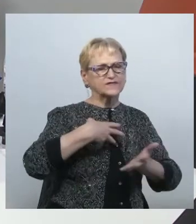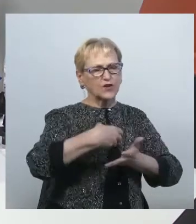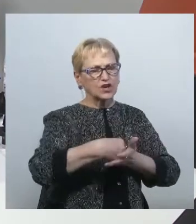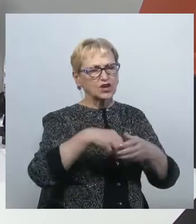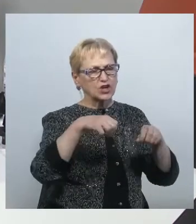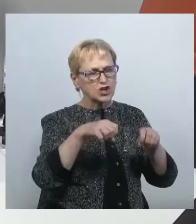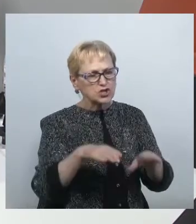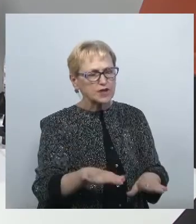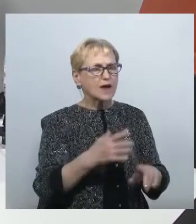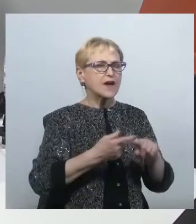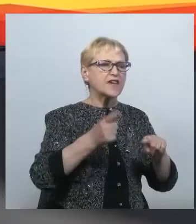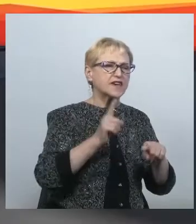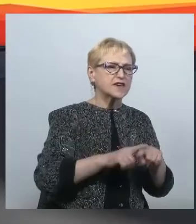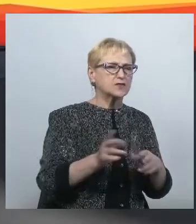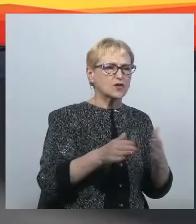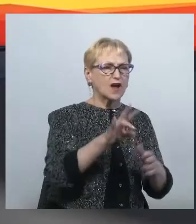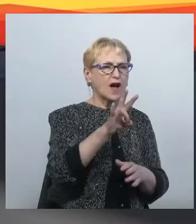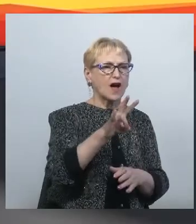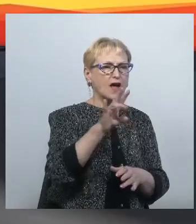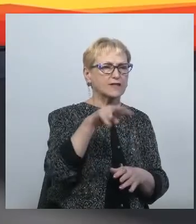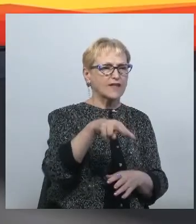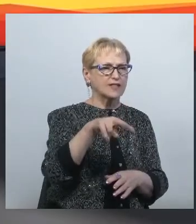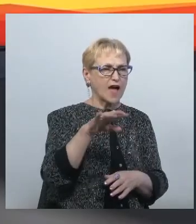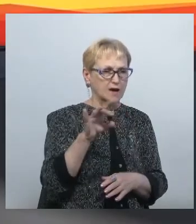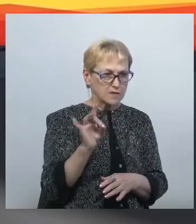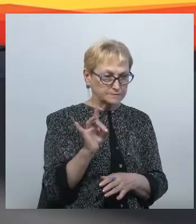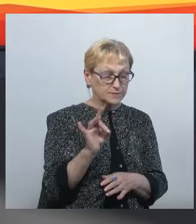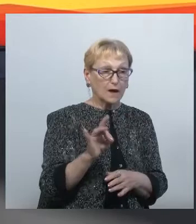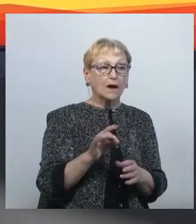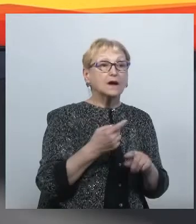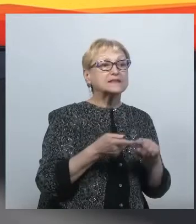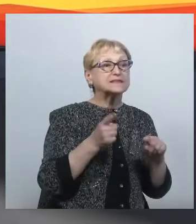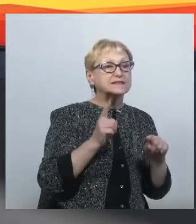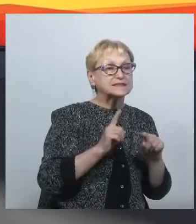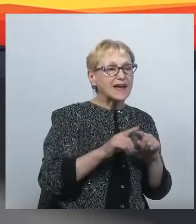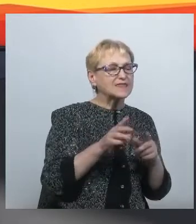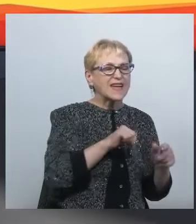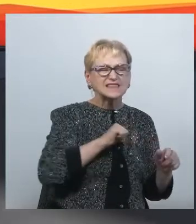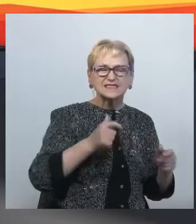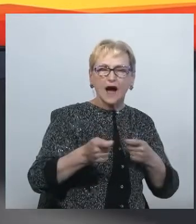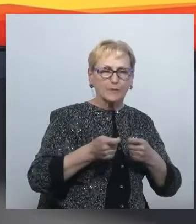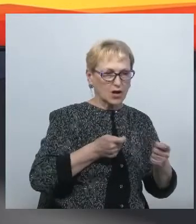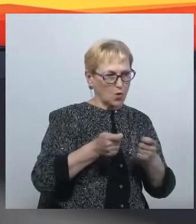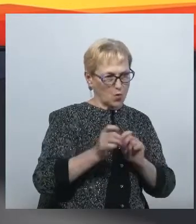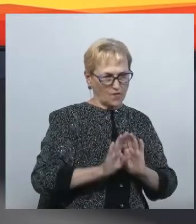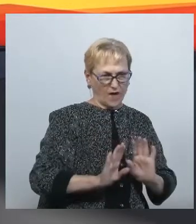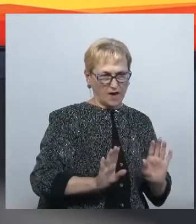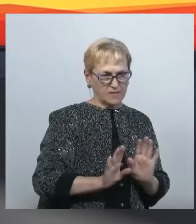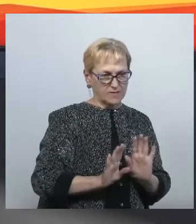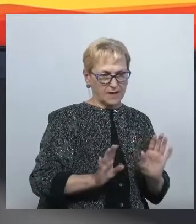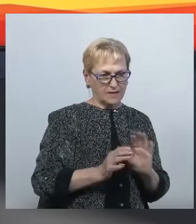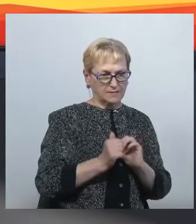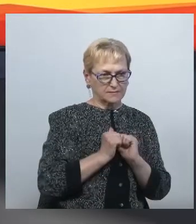attention to those decisions that is prepared by NMR. This is already co-regulation. It's